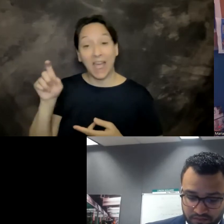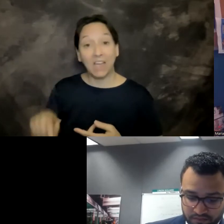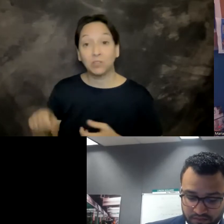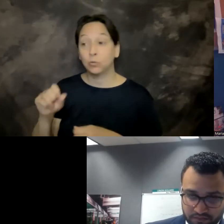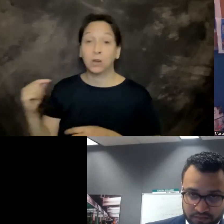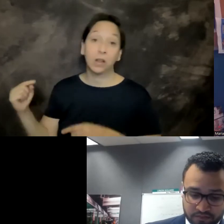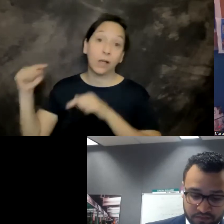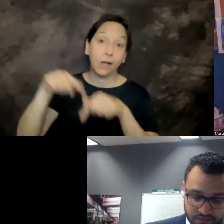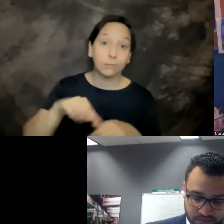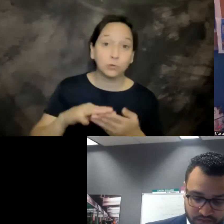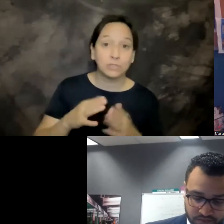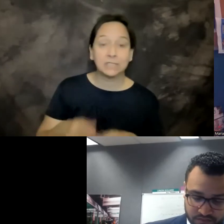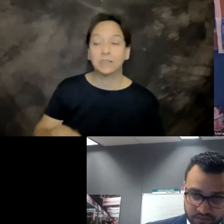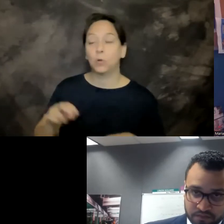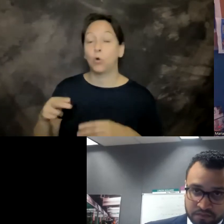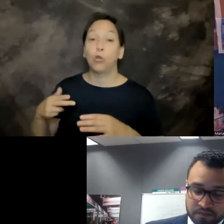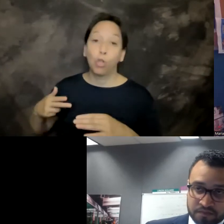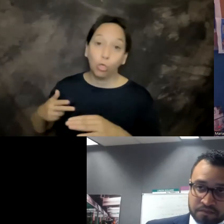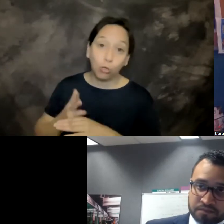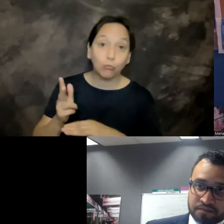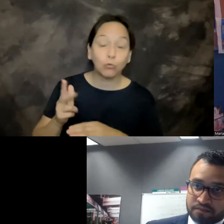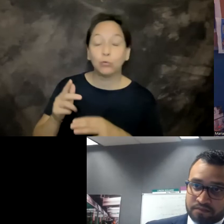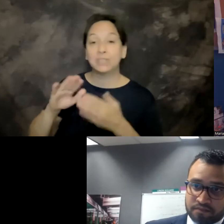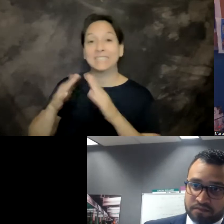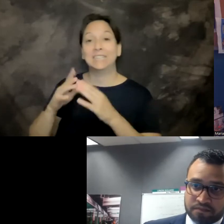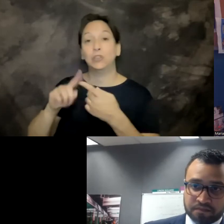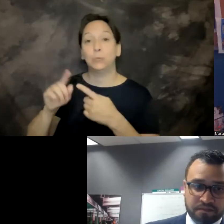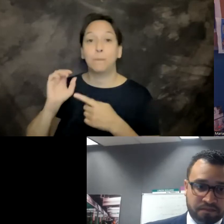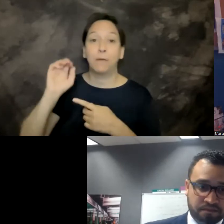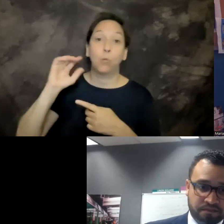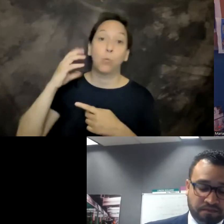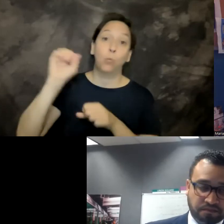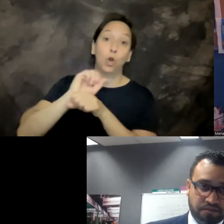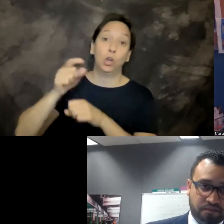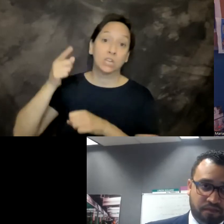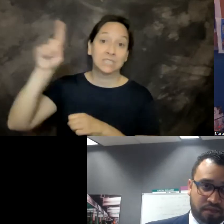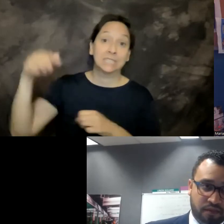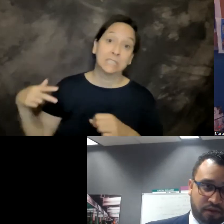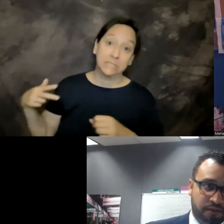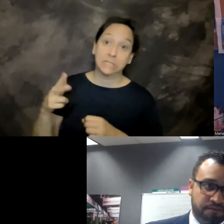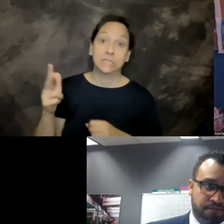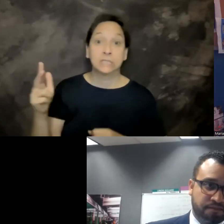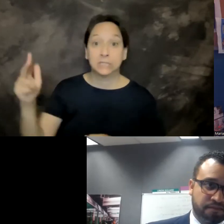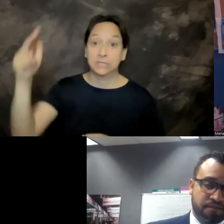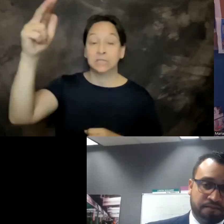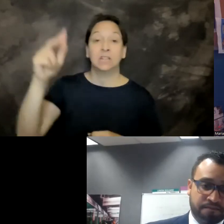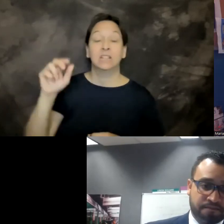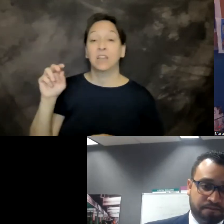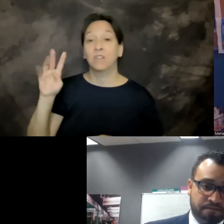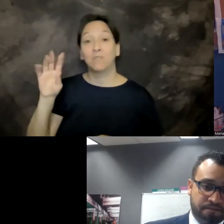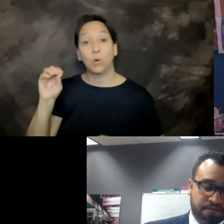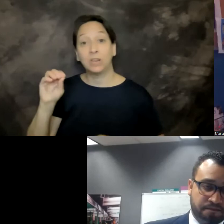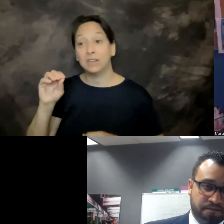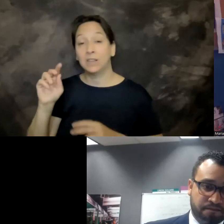city or having to go through the city to go out to work. You know, like 40% of the residents in Everett leave the city